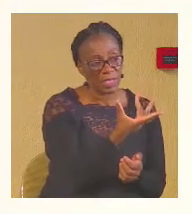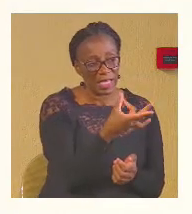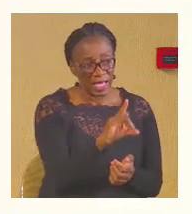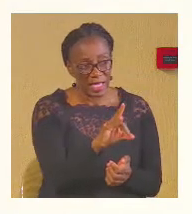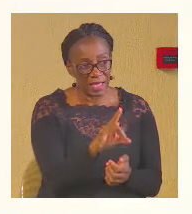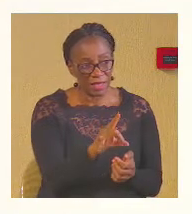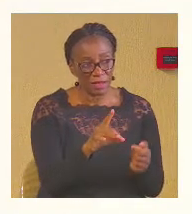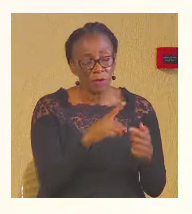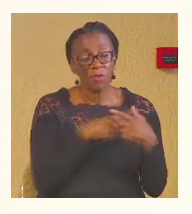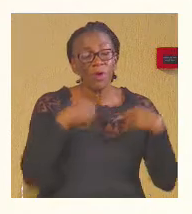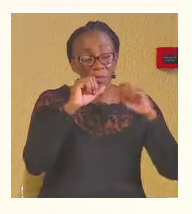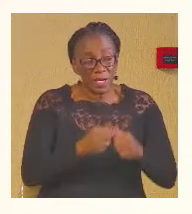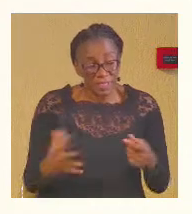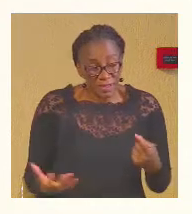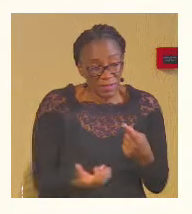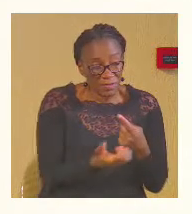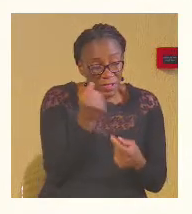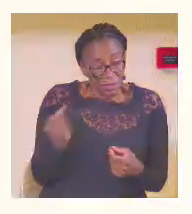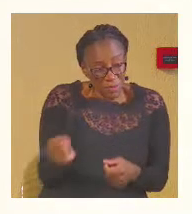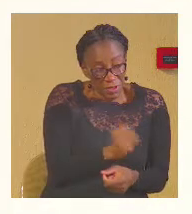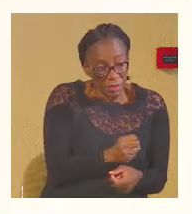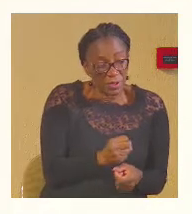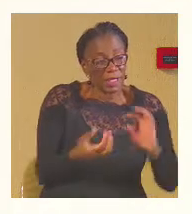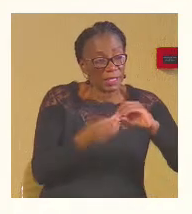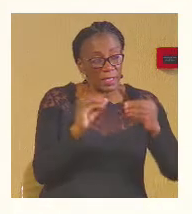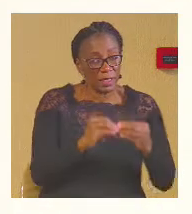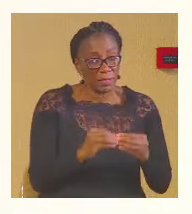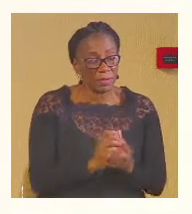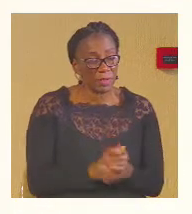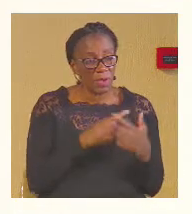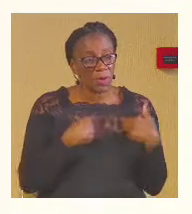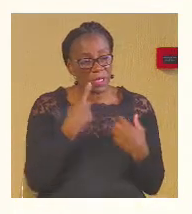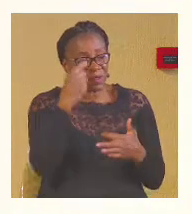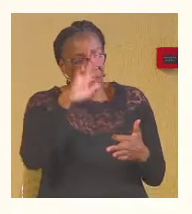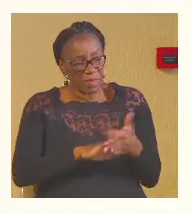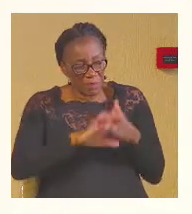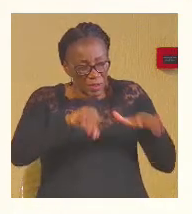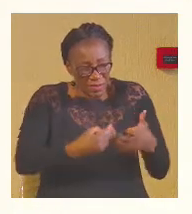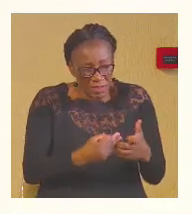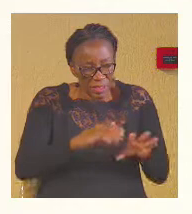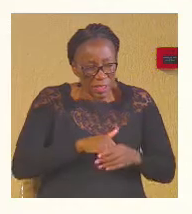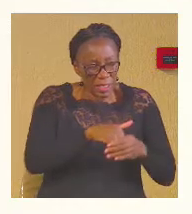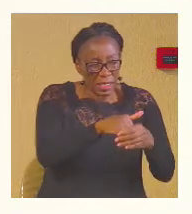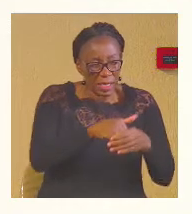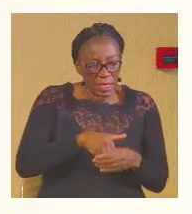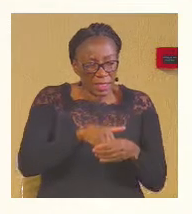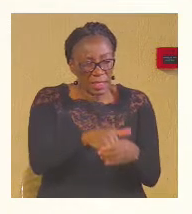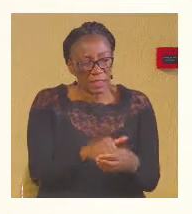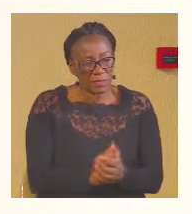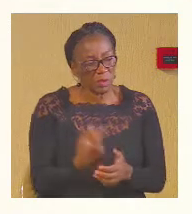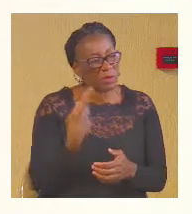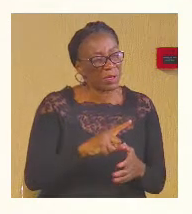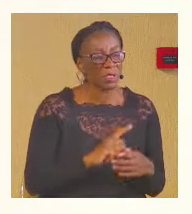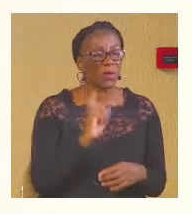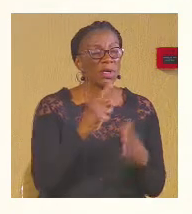require. So we are talking about infrastructure, we are talking about transport, but of course at the back of it all and at the center